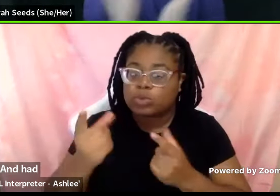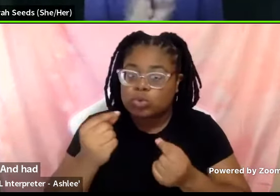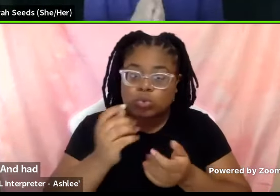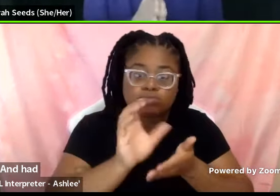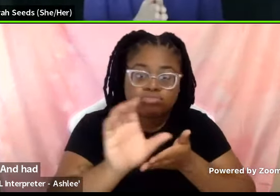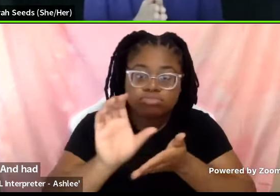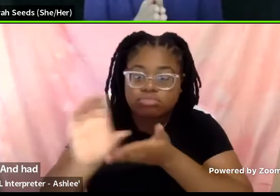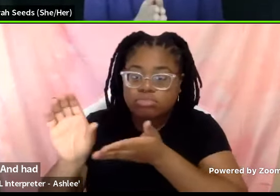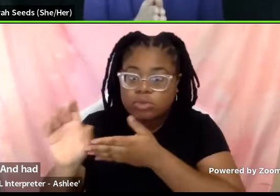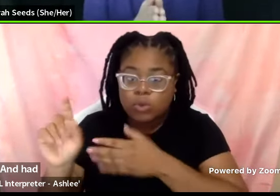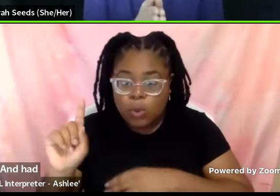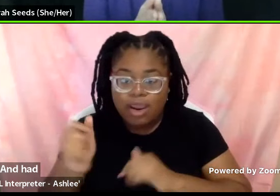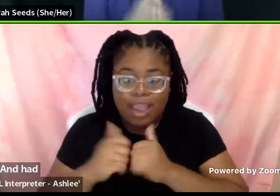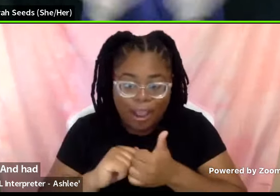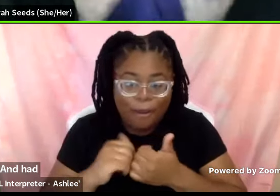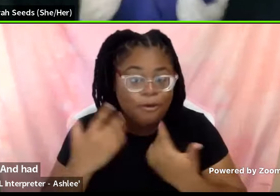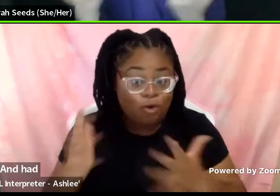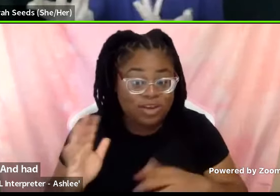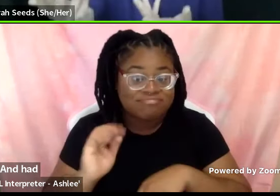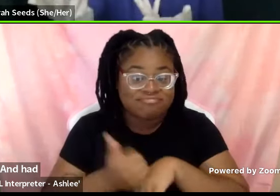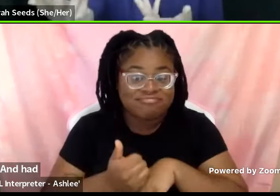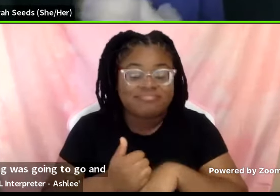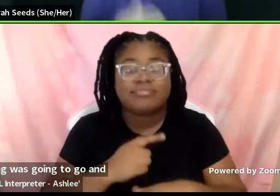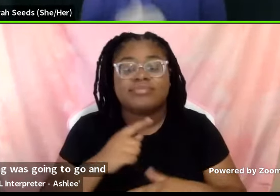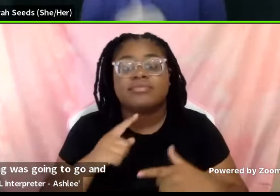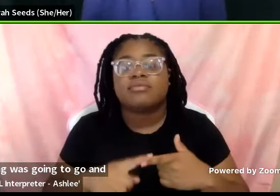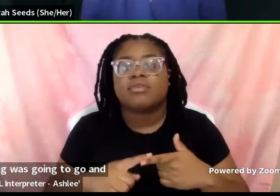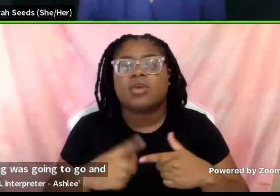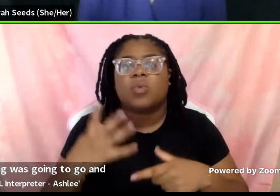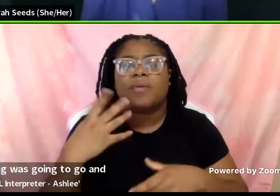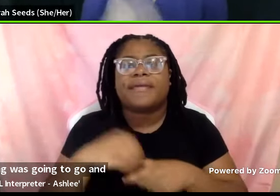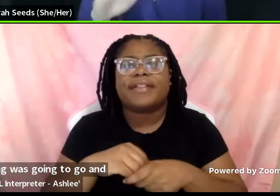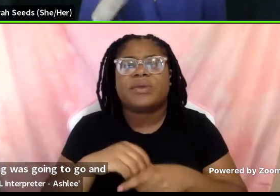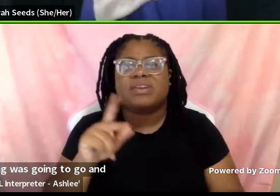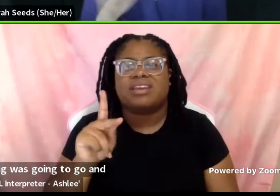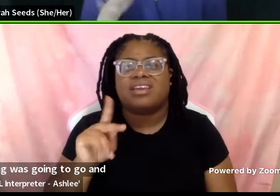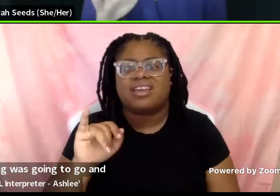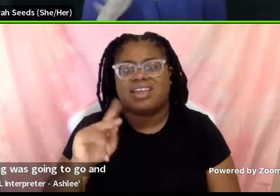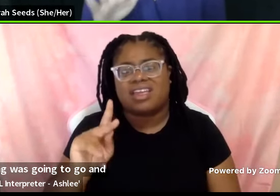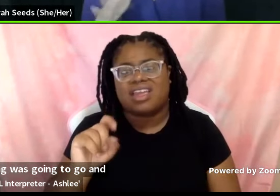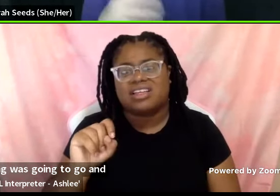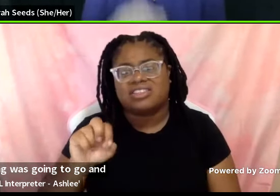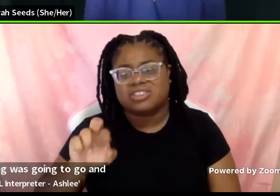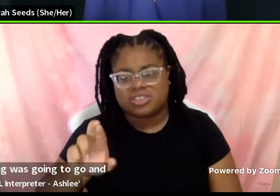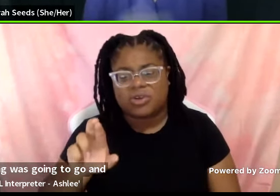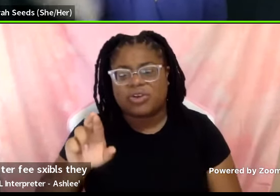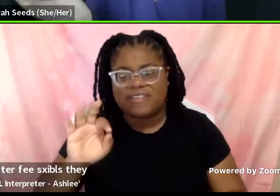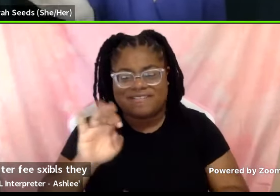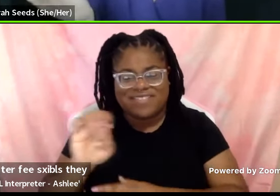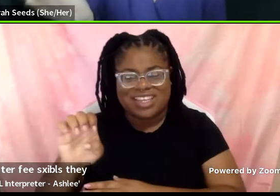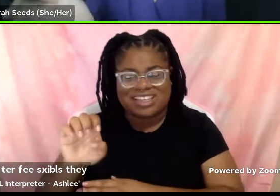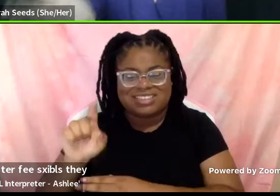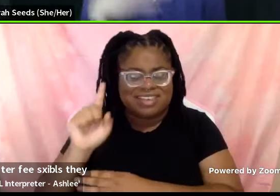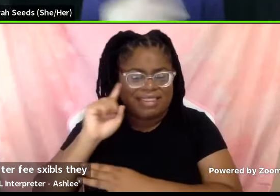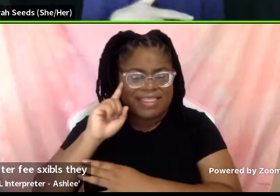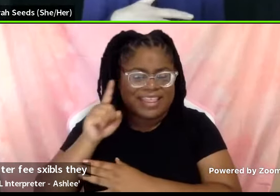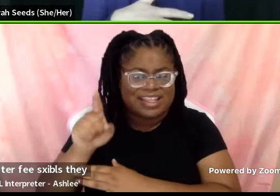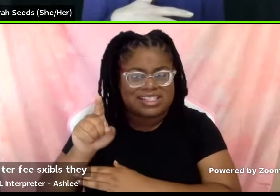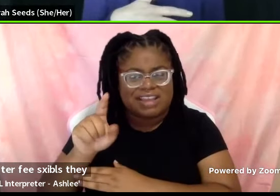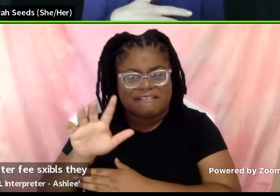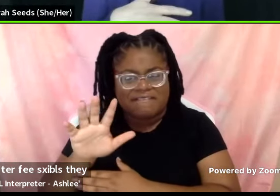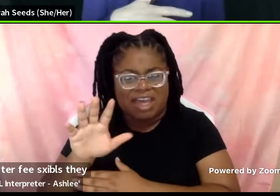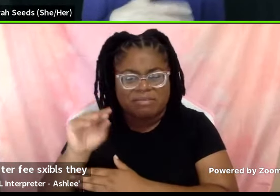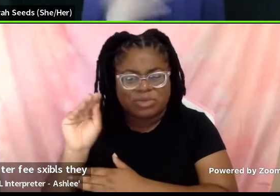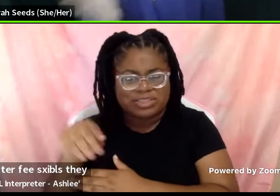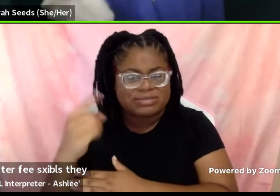go. We included the Kickstarter fees. I believe Kickstarter takes about 6.5%, I believe. It might be different now because I know Indiegogo